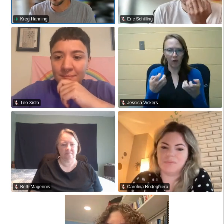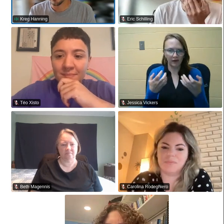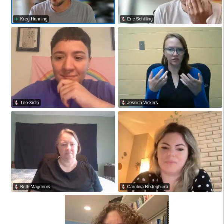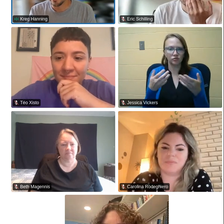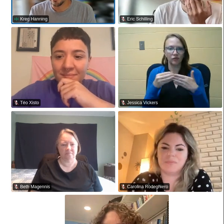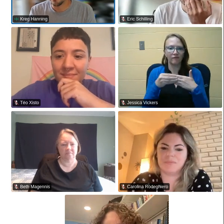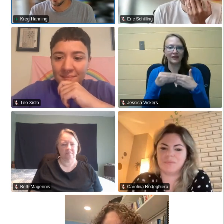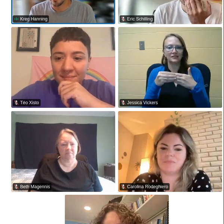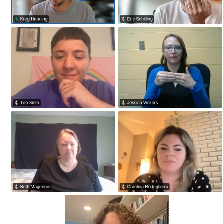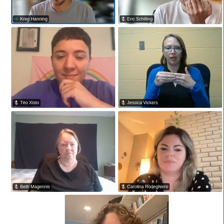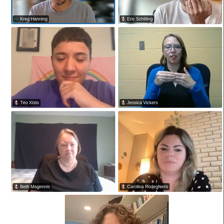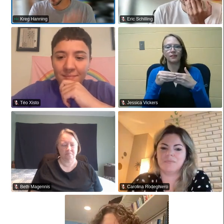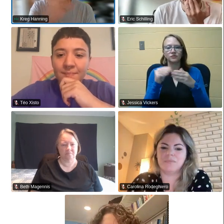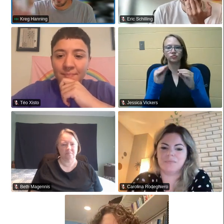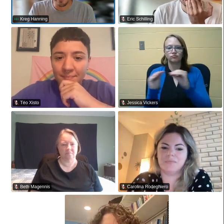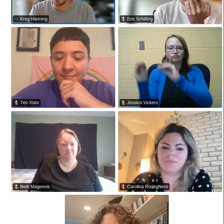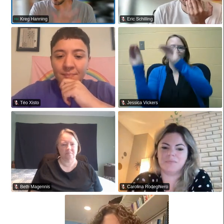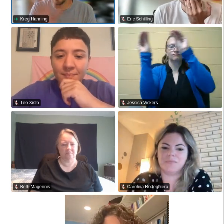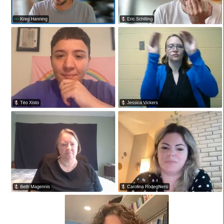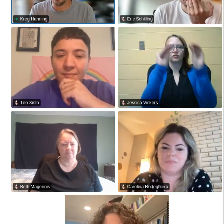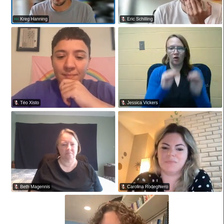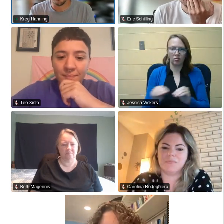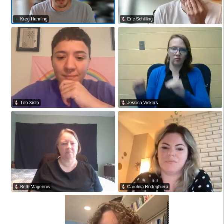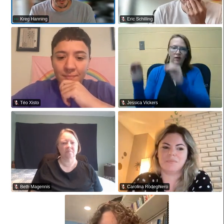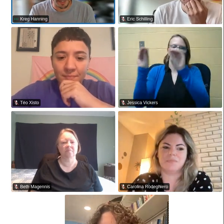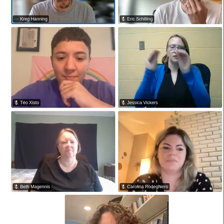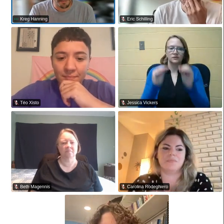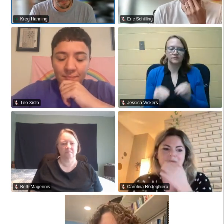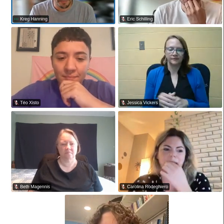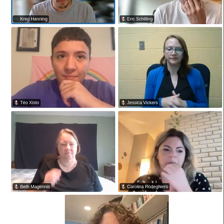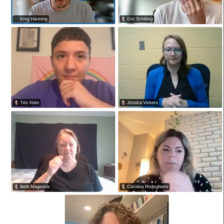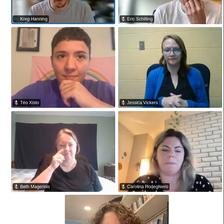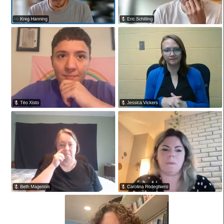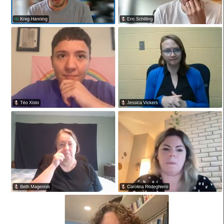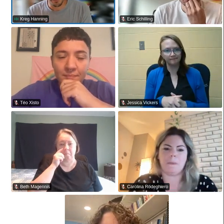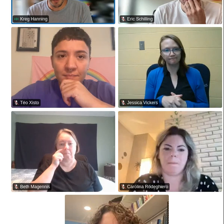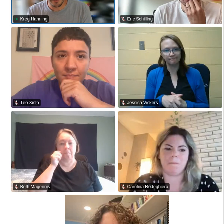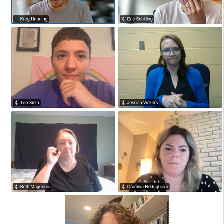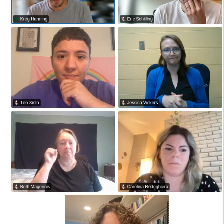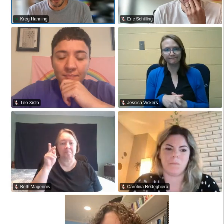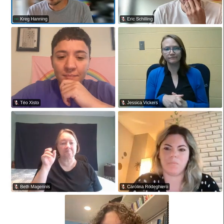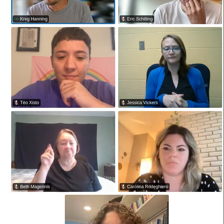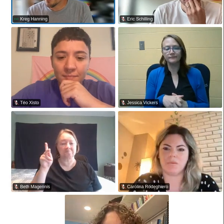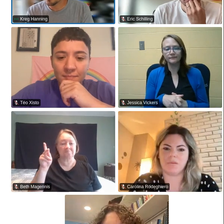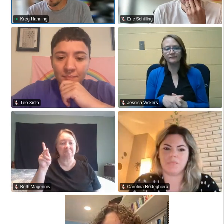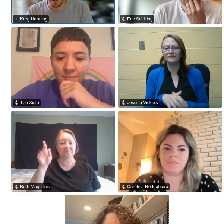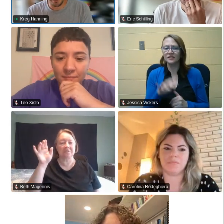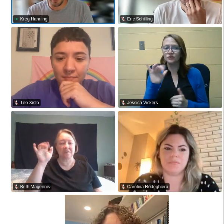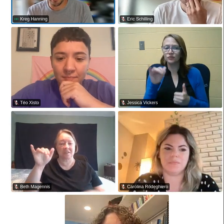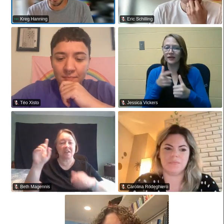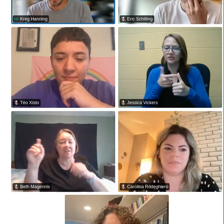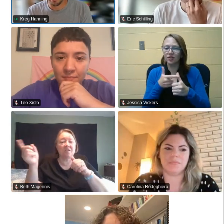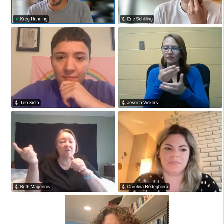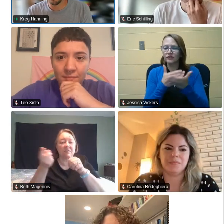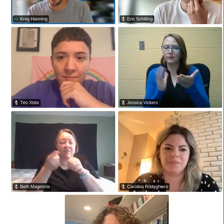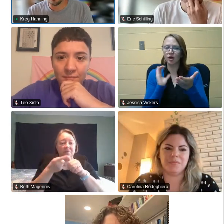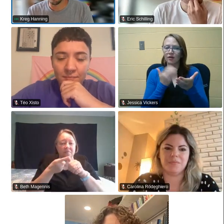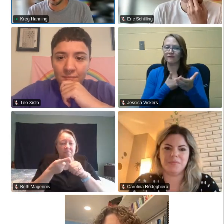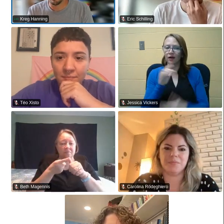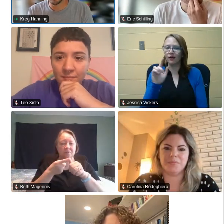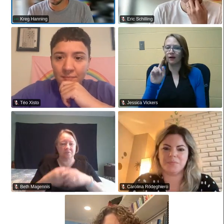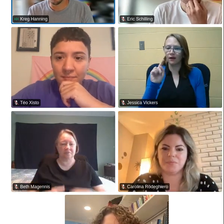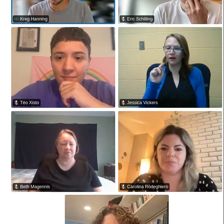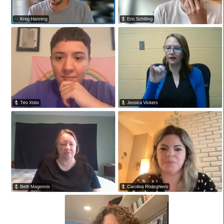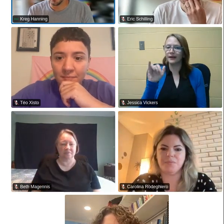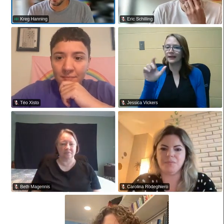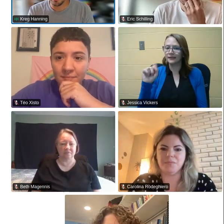So I'm going to leave it on that default option, which is move anywhere on the screen. Okay, so that's the first part of our tilt game, right? We have